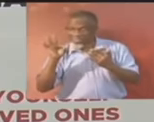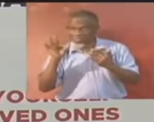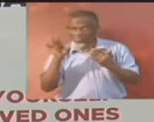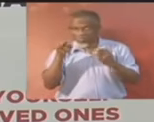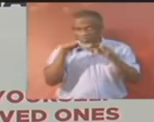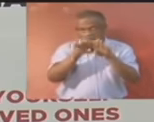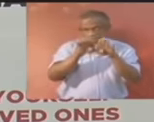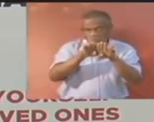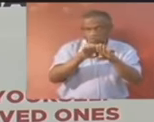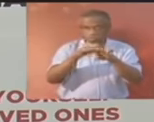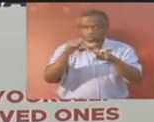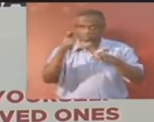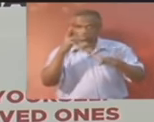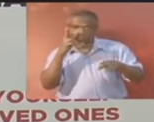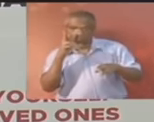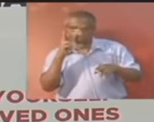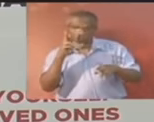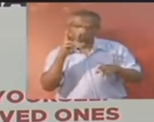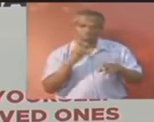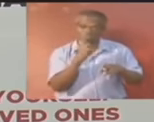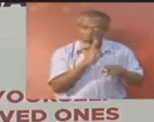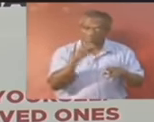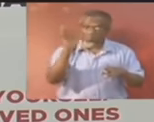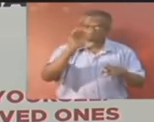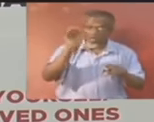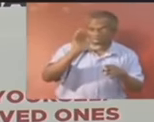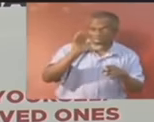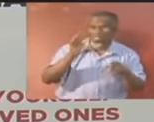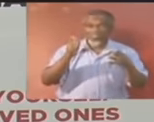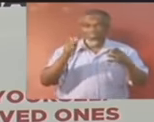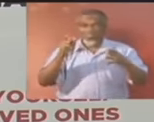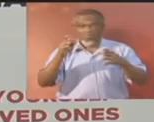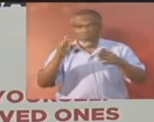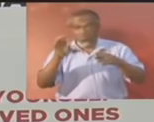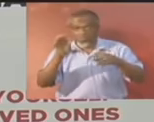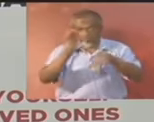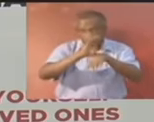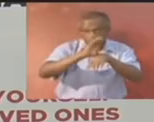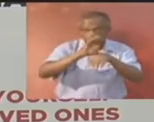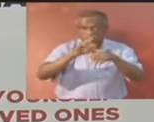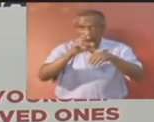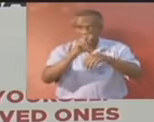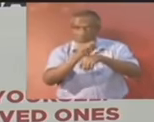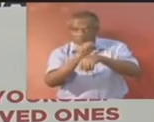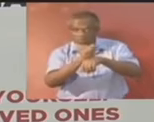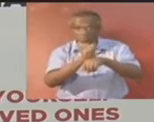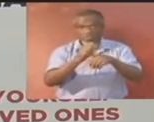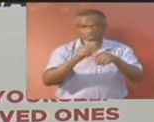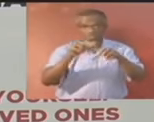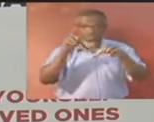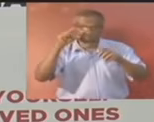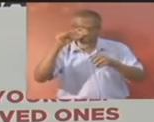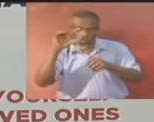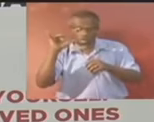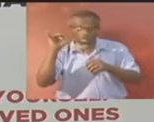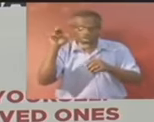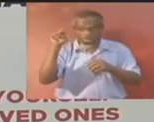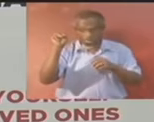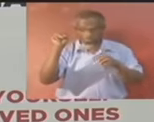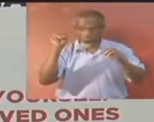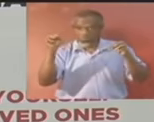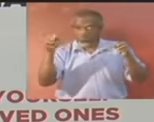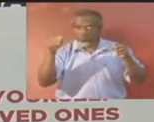of malls, closure of places of worship, the closure of gyms and fitness centers, the closure of spas and beauty